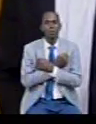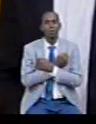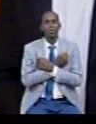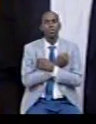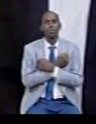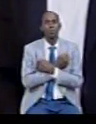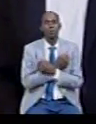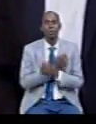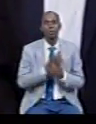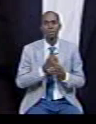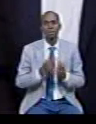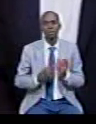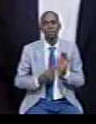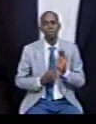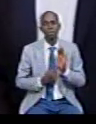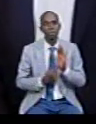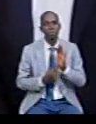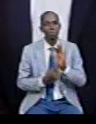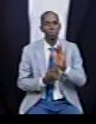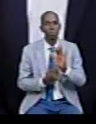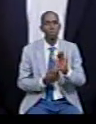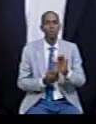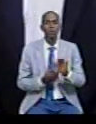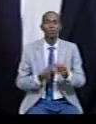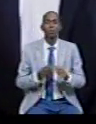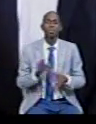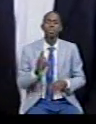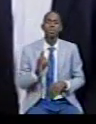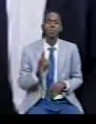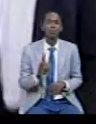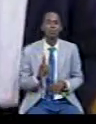of his love